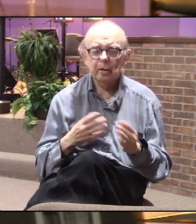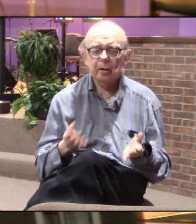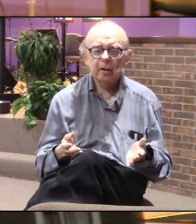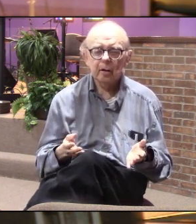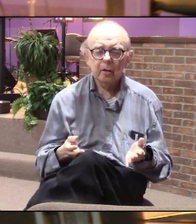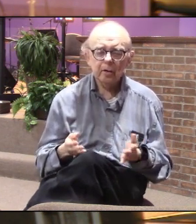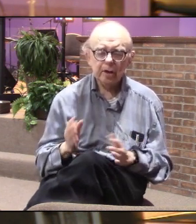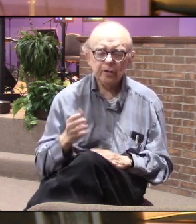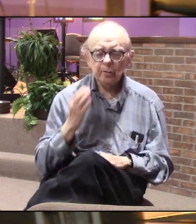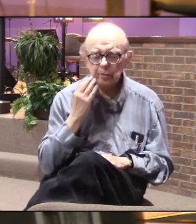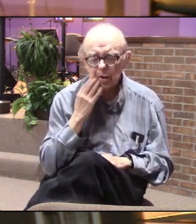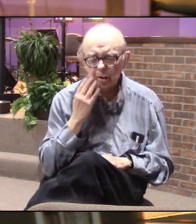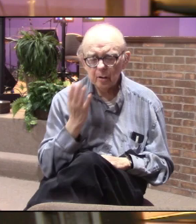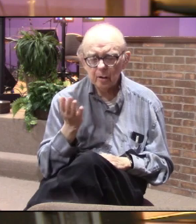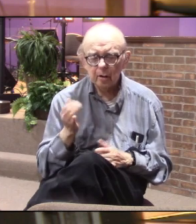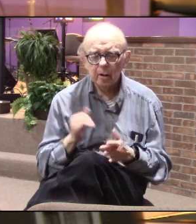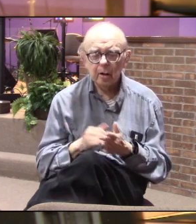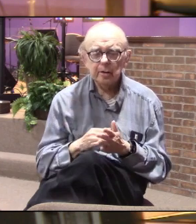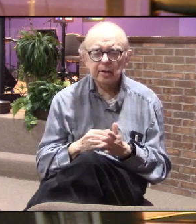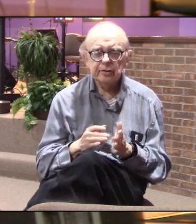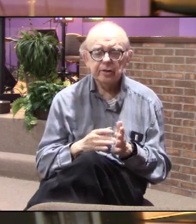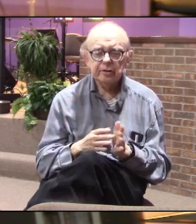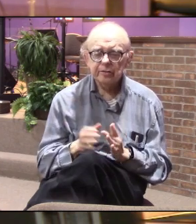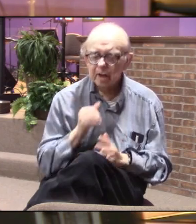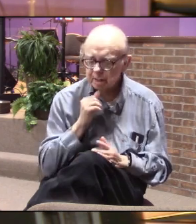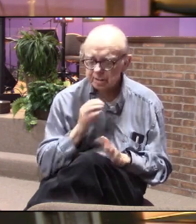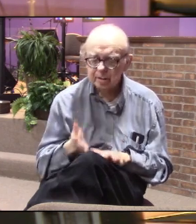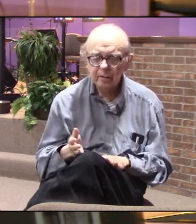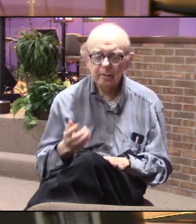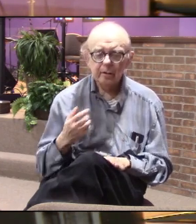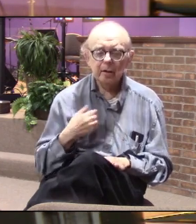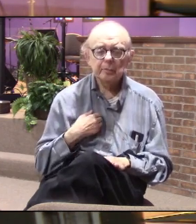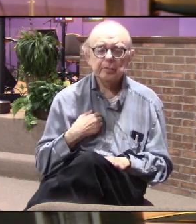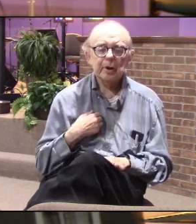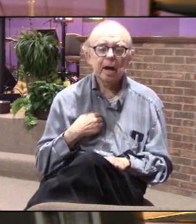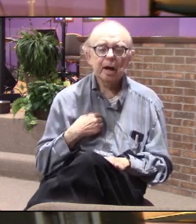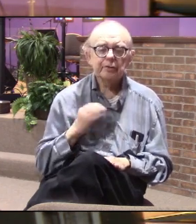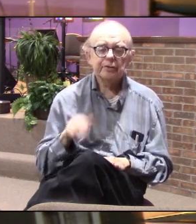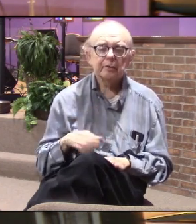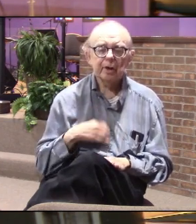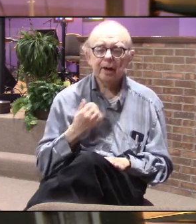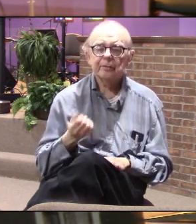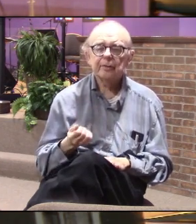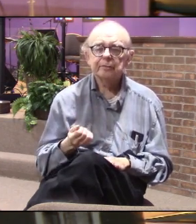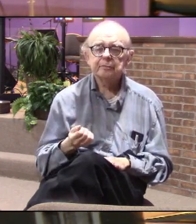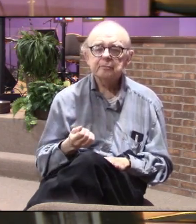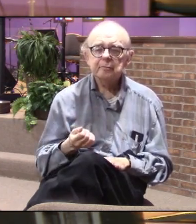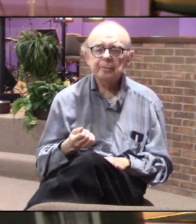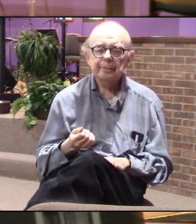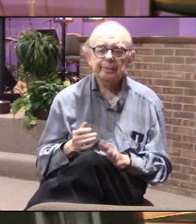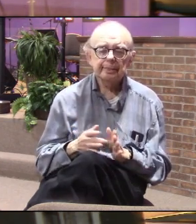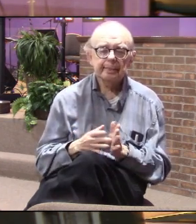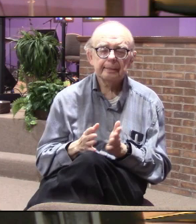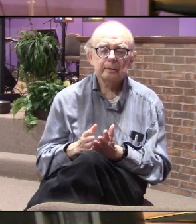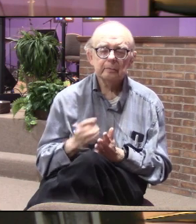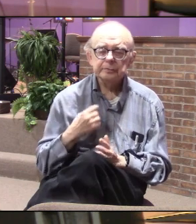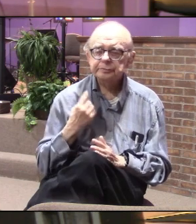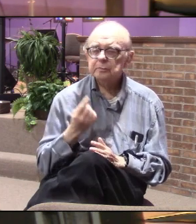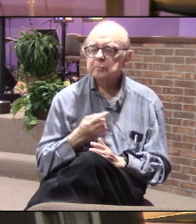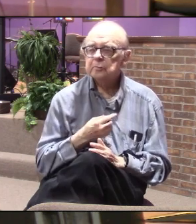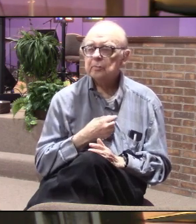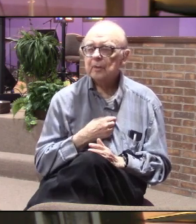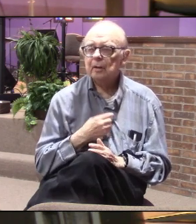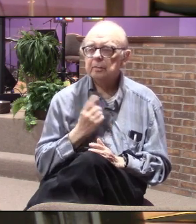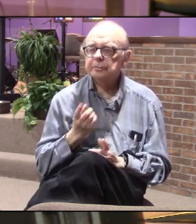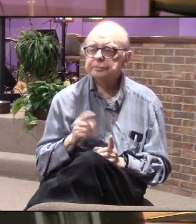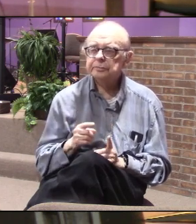you're going to know that I'm not dead, but then I'm alive. So the Bible tells us,